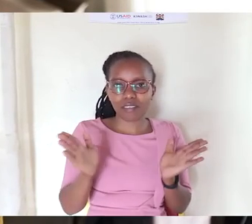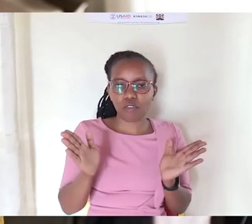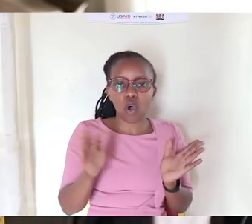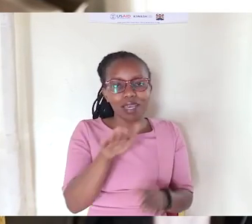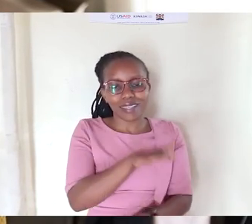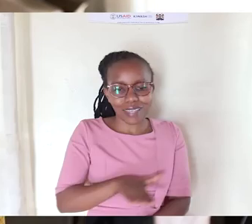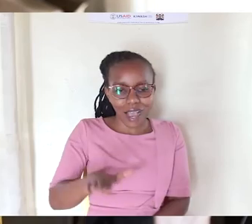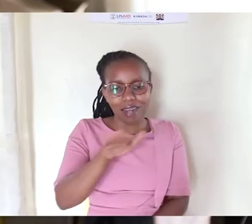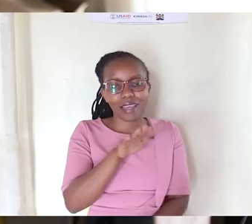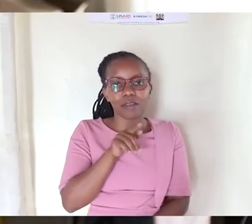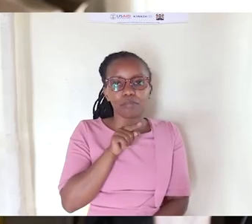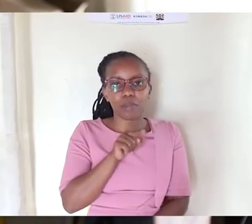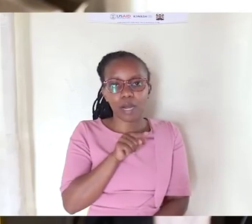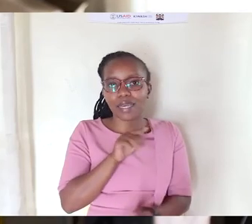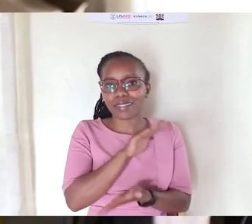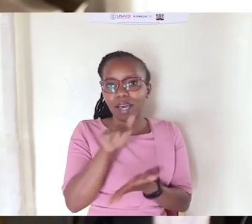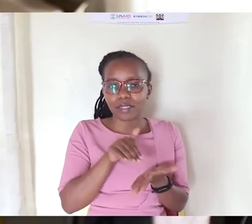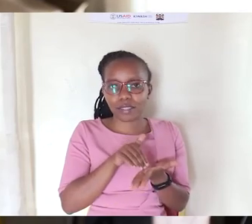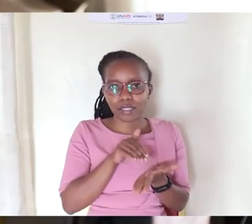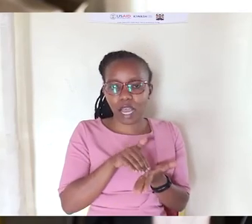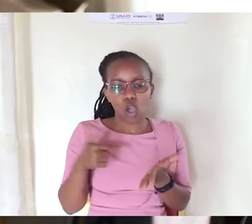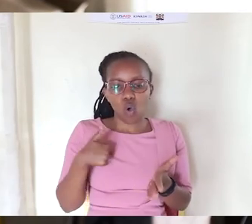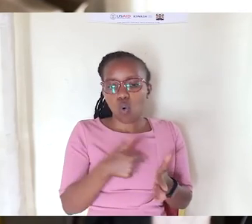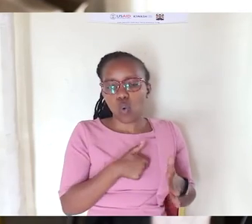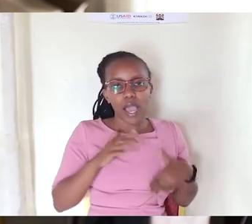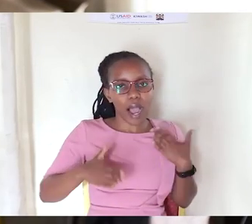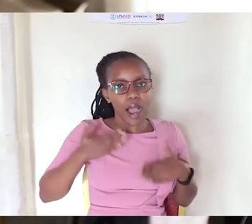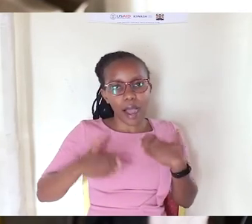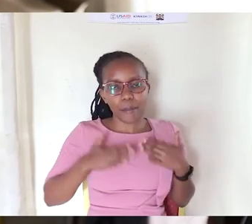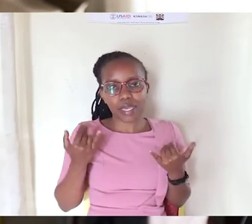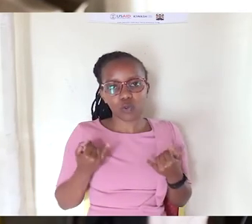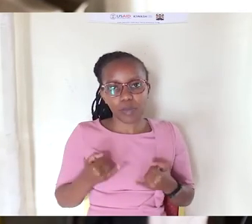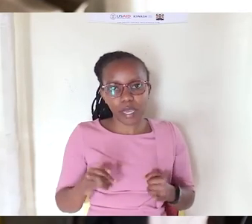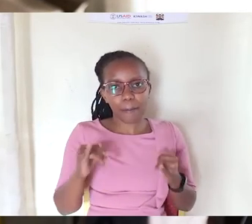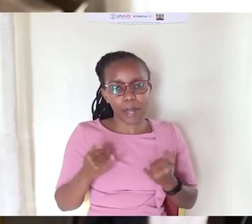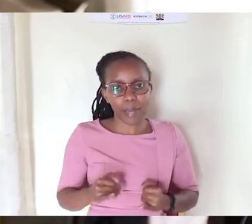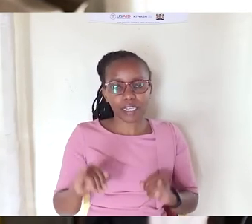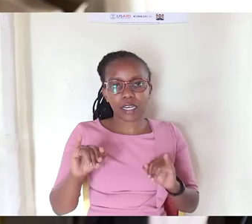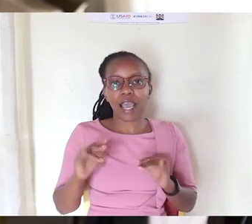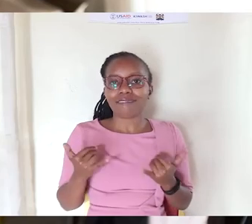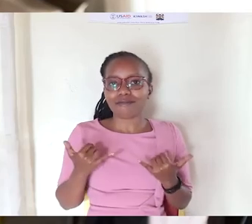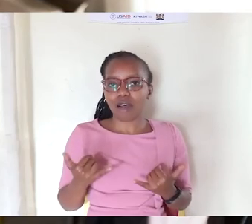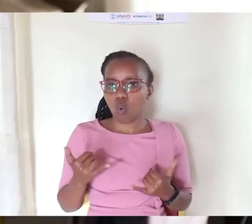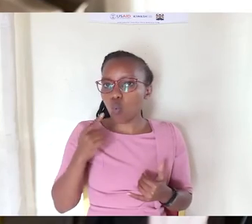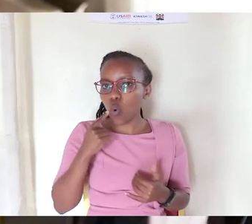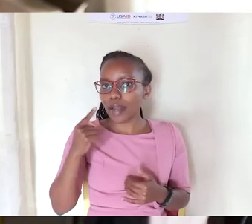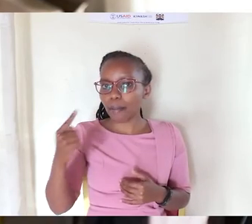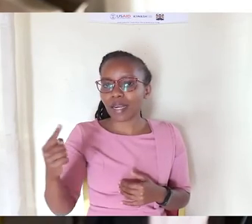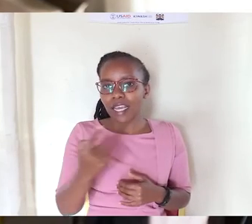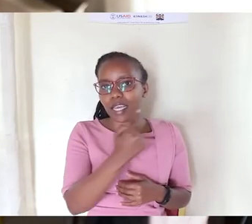shop. So yes, we are very happy that it's been put in place. Now we're demanding that